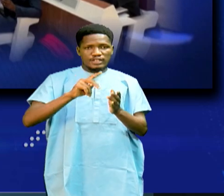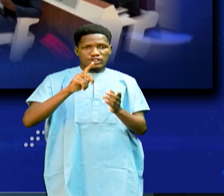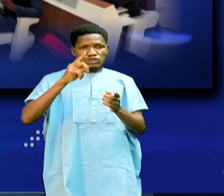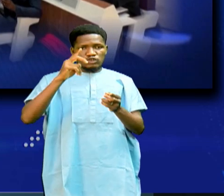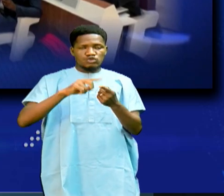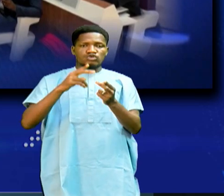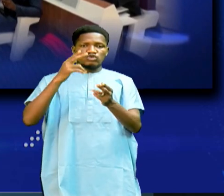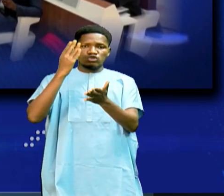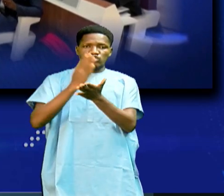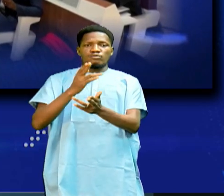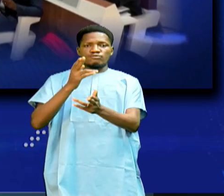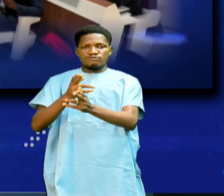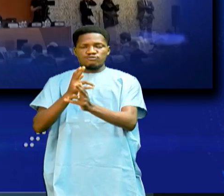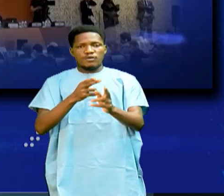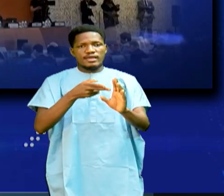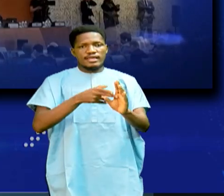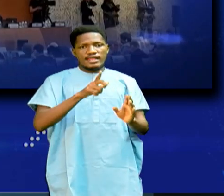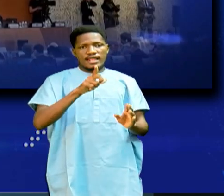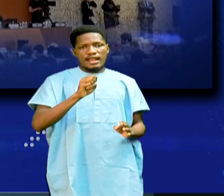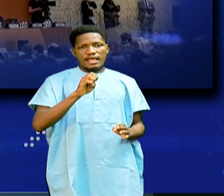in Lebanon and Gaza.